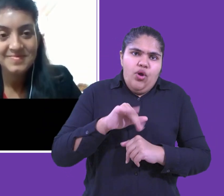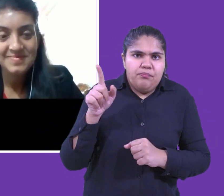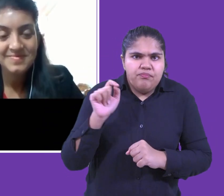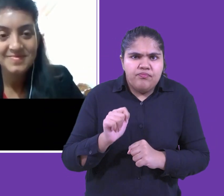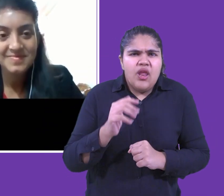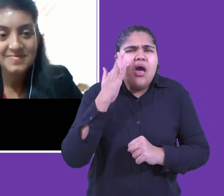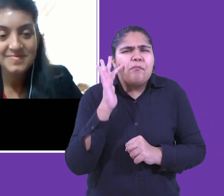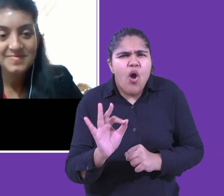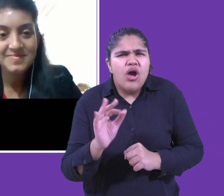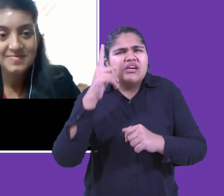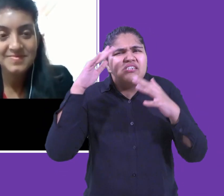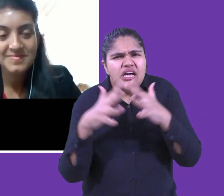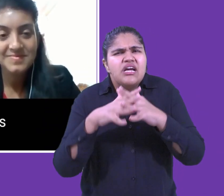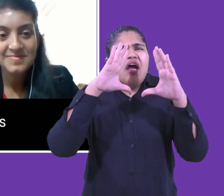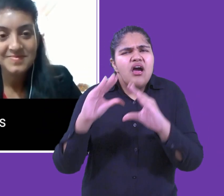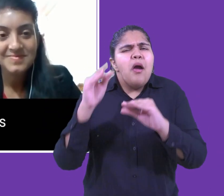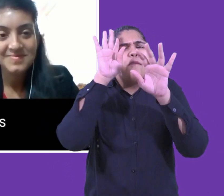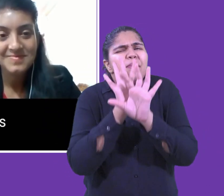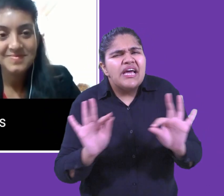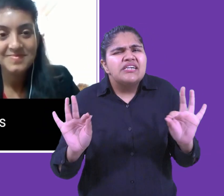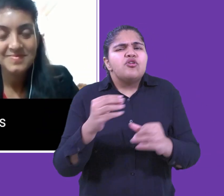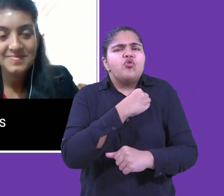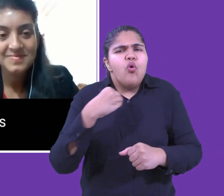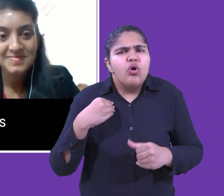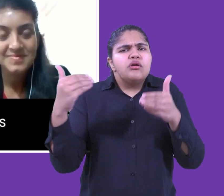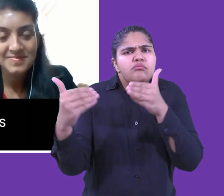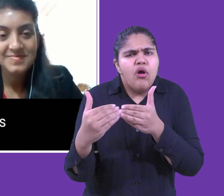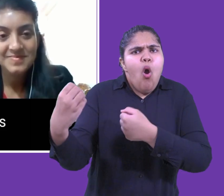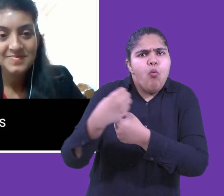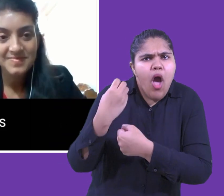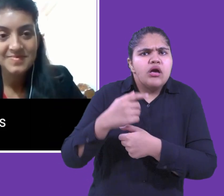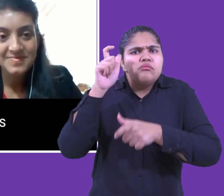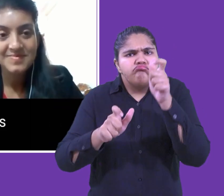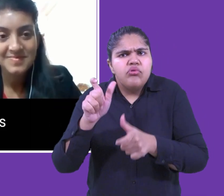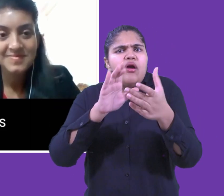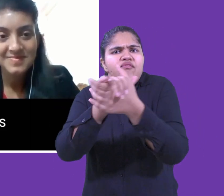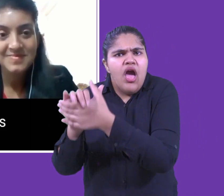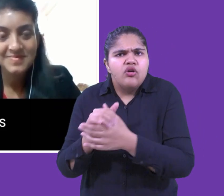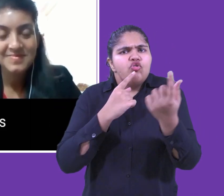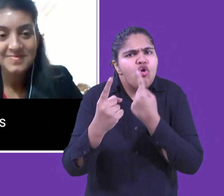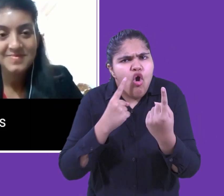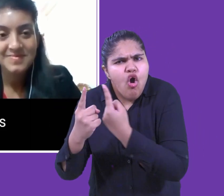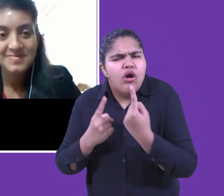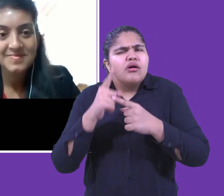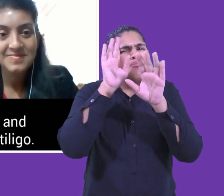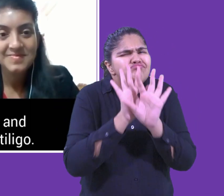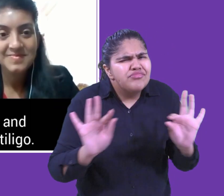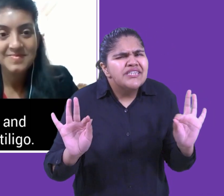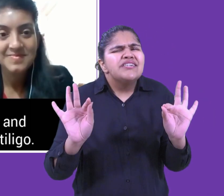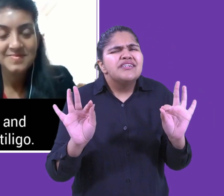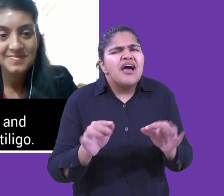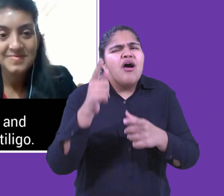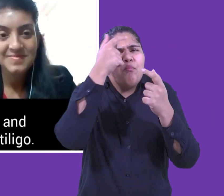vitiligo or disease, you're free to talk to the doctor, get your questions or doubts answered. And probably that will lead to a